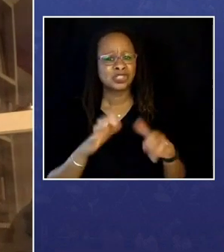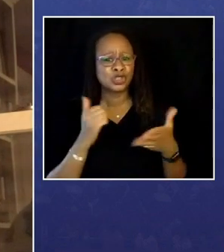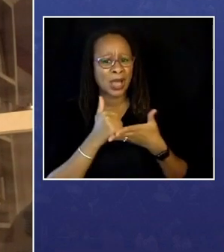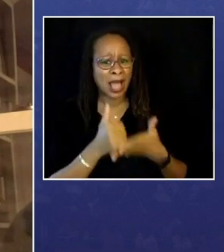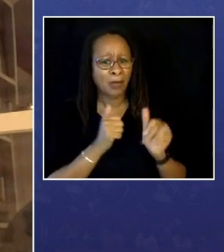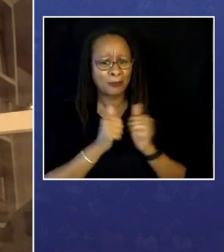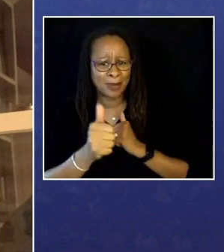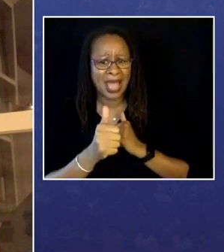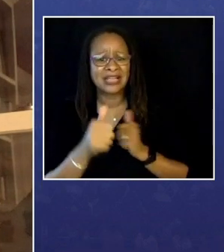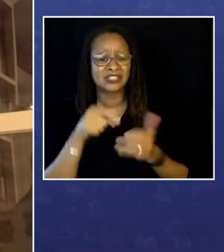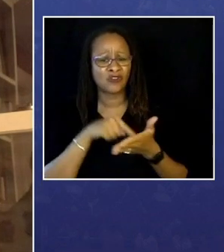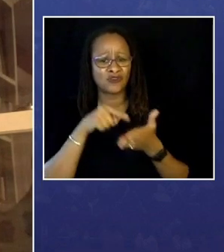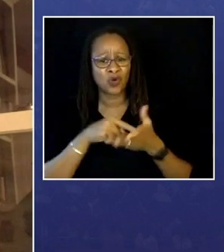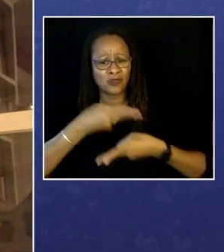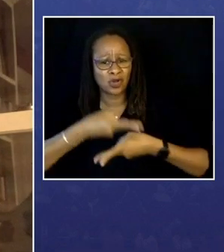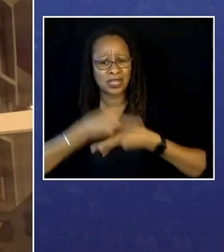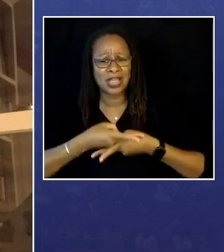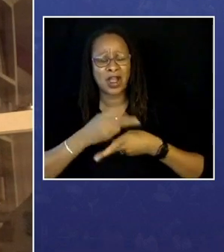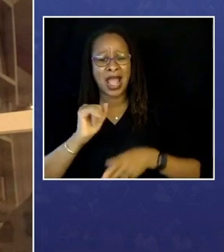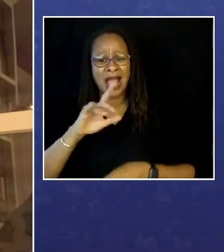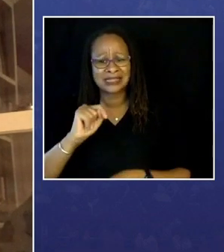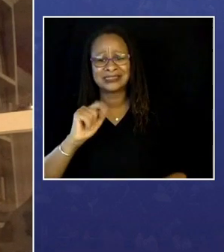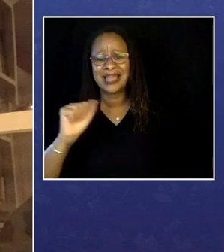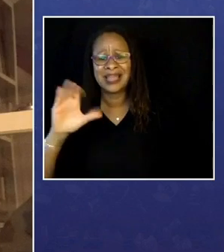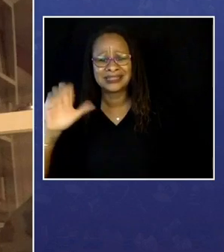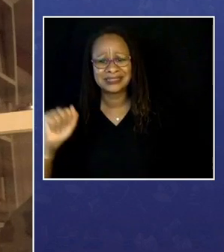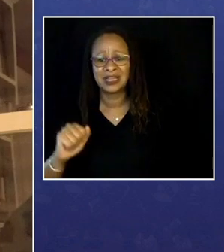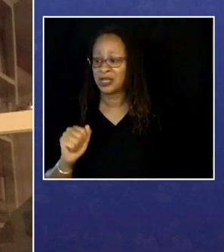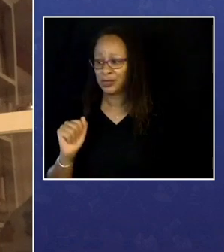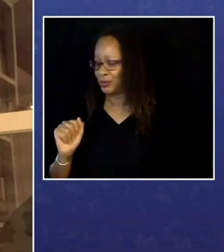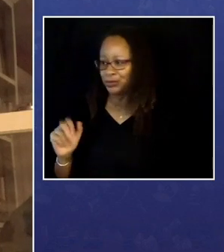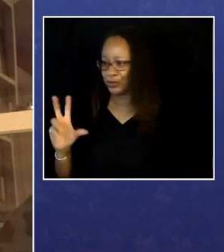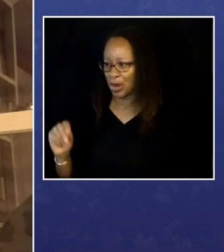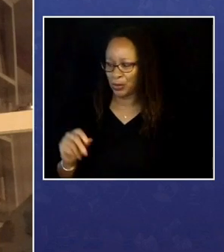did you help pass the Affordable Care Act? No.